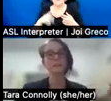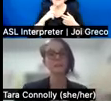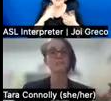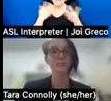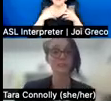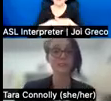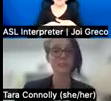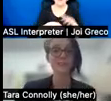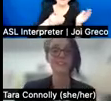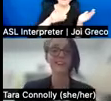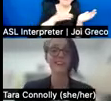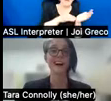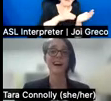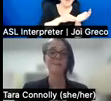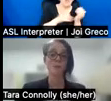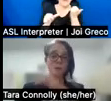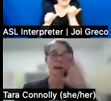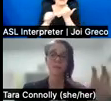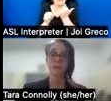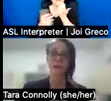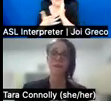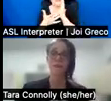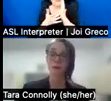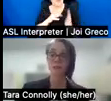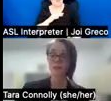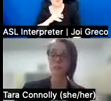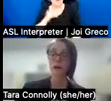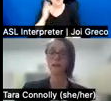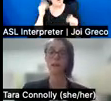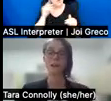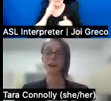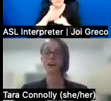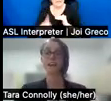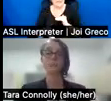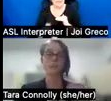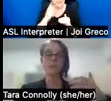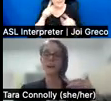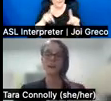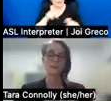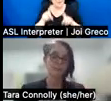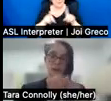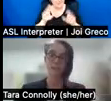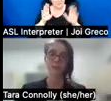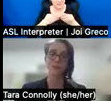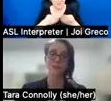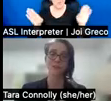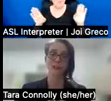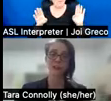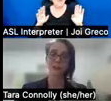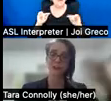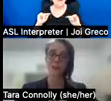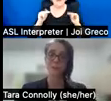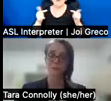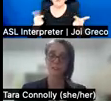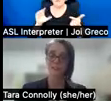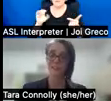and assistive technologies. Hopefully we'll have a bit of time for questions as well. And I believe, as I pass it over to you, Claire,